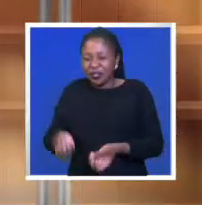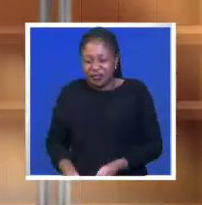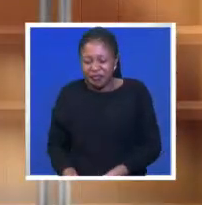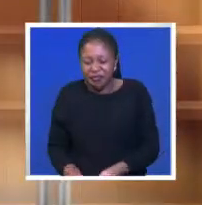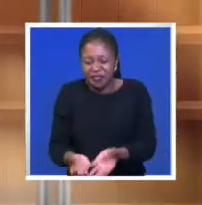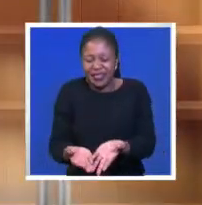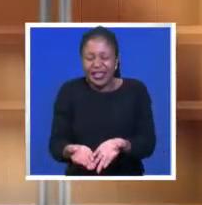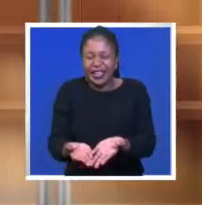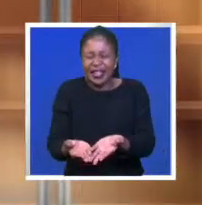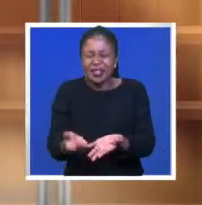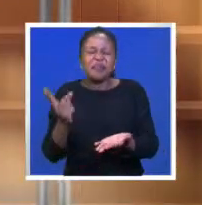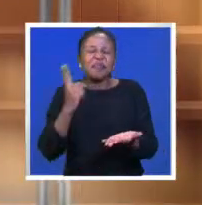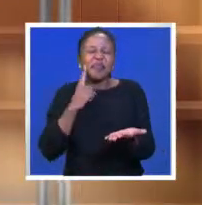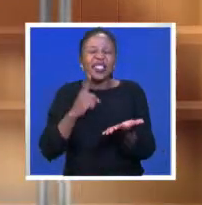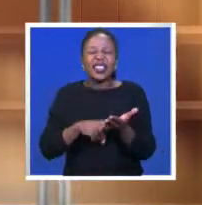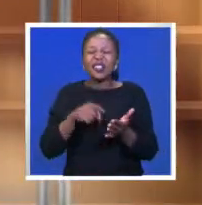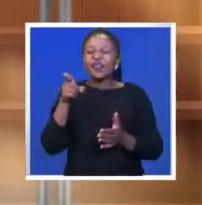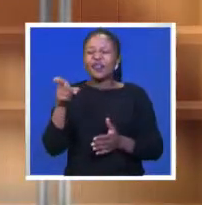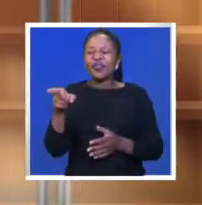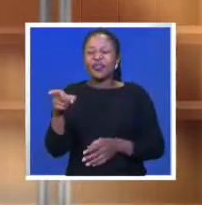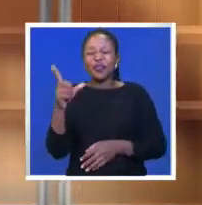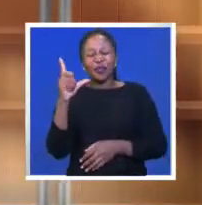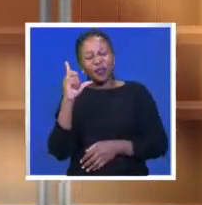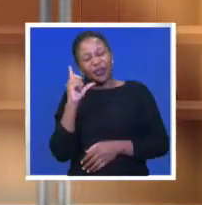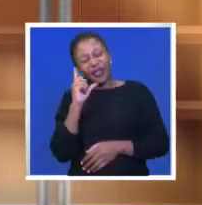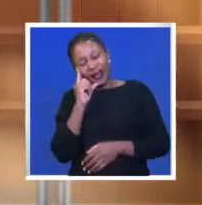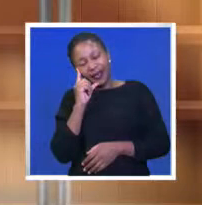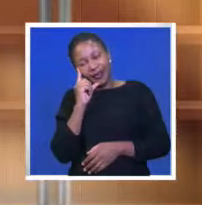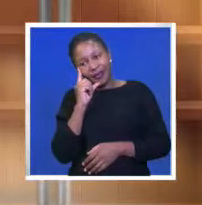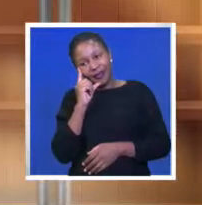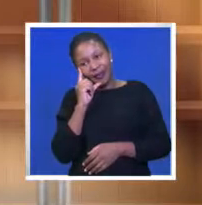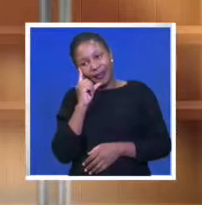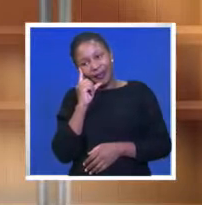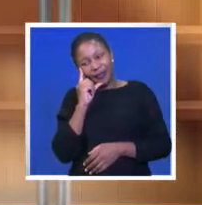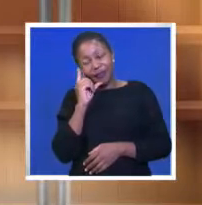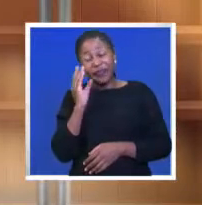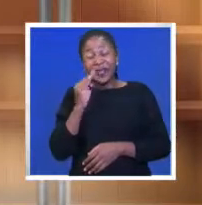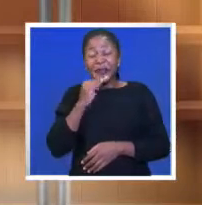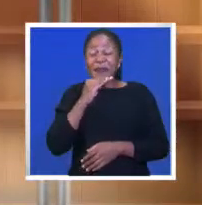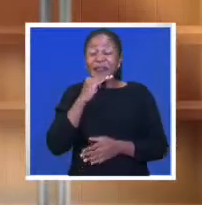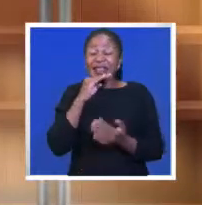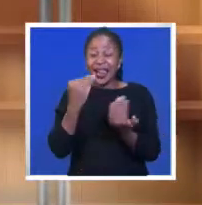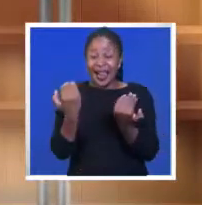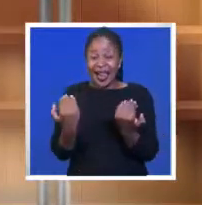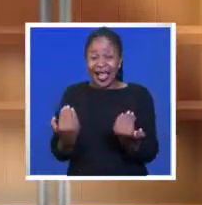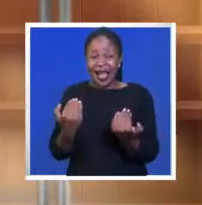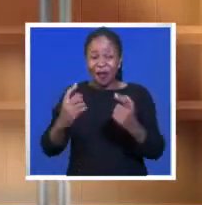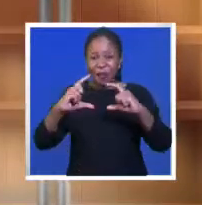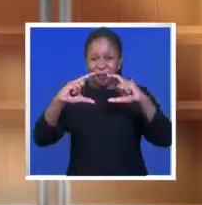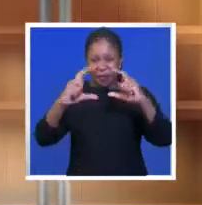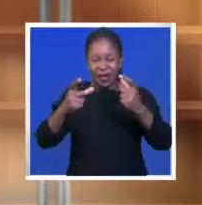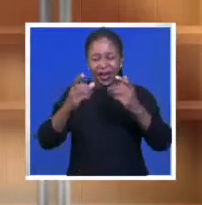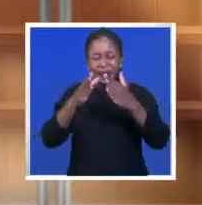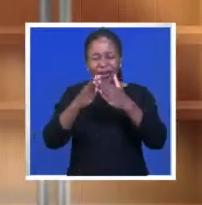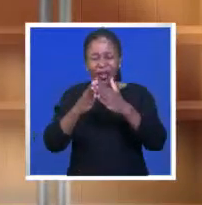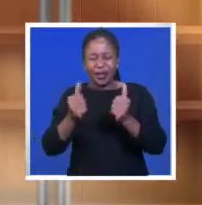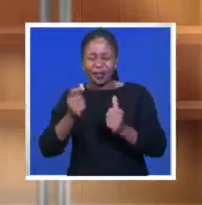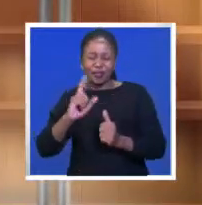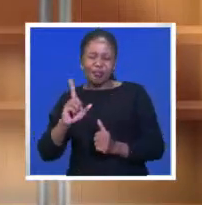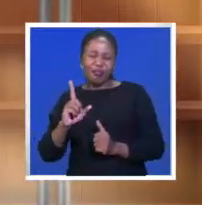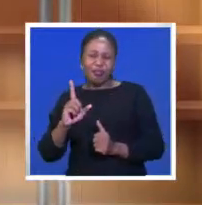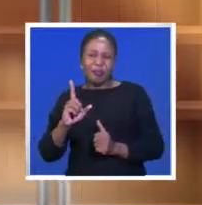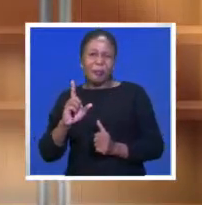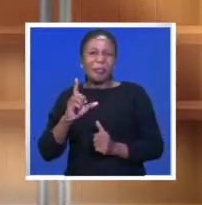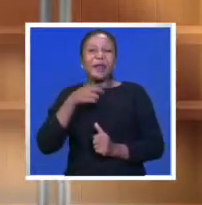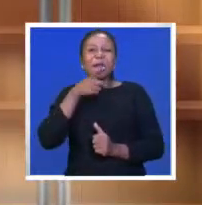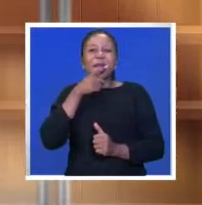happening in this paragraph, my dear Lena? Edmund is planning his escape. and we are also given the process. So you